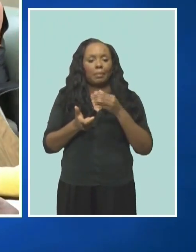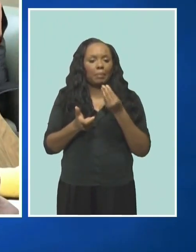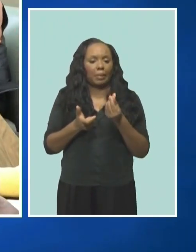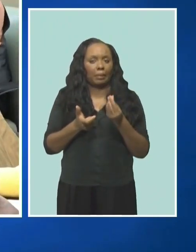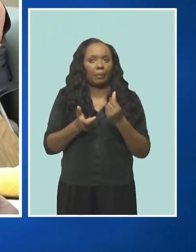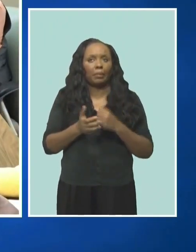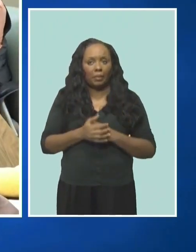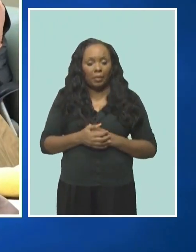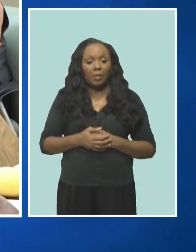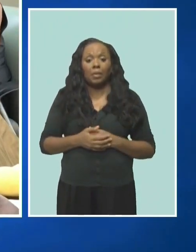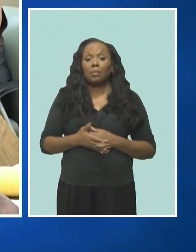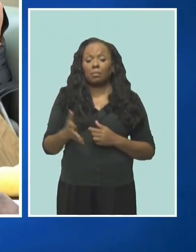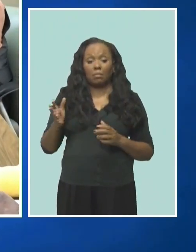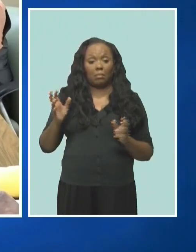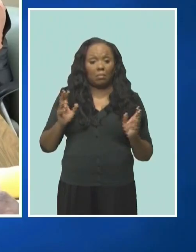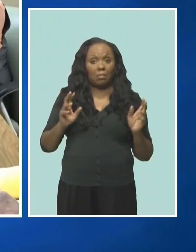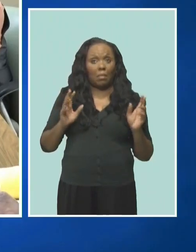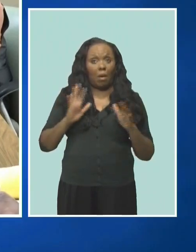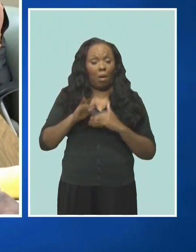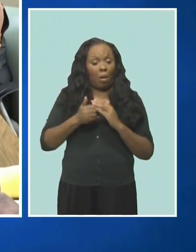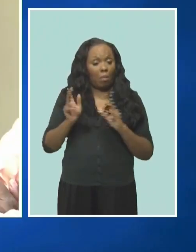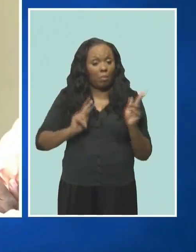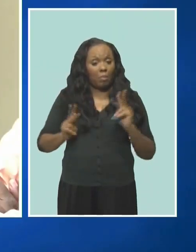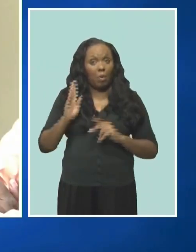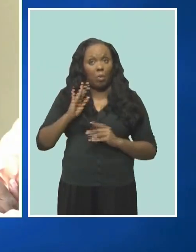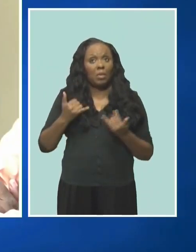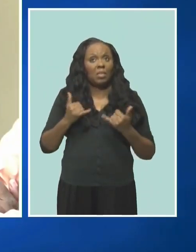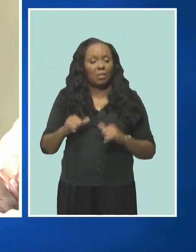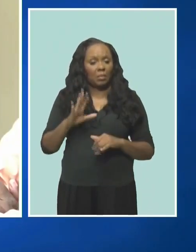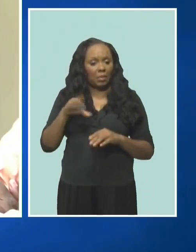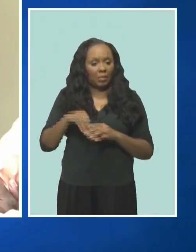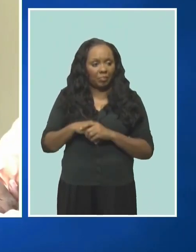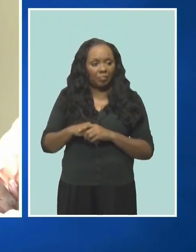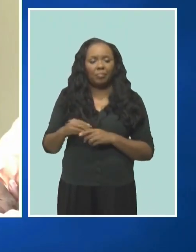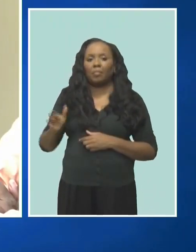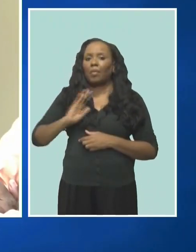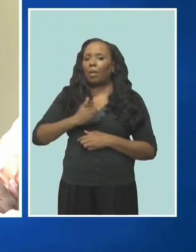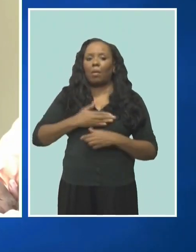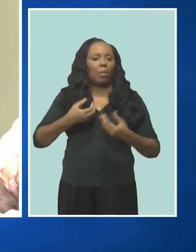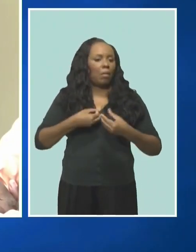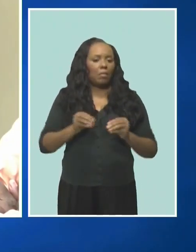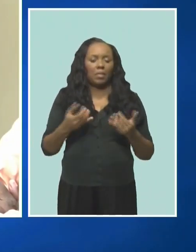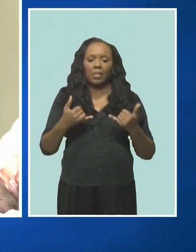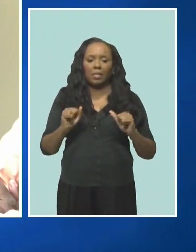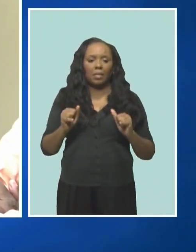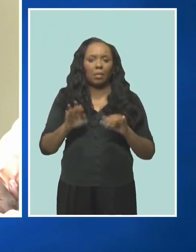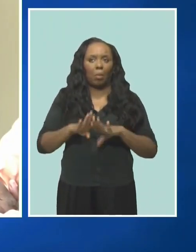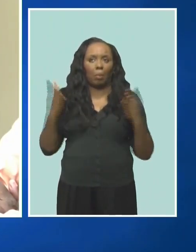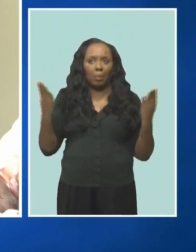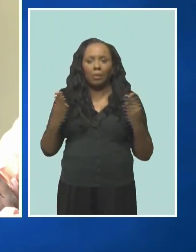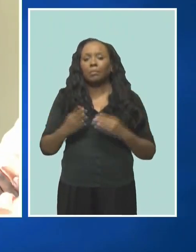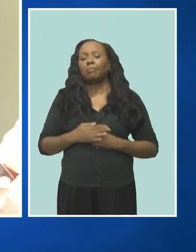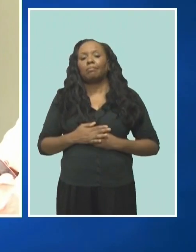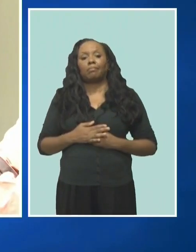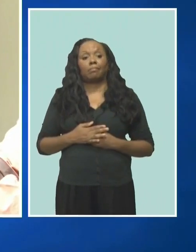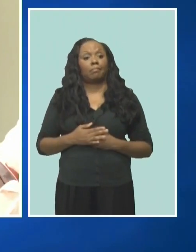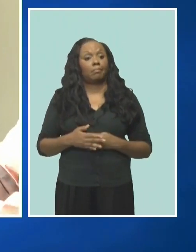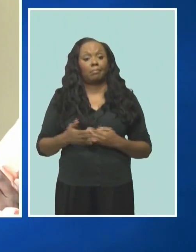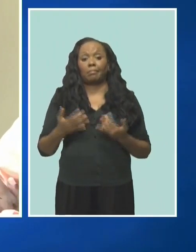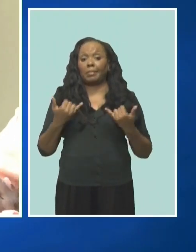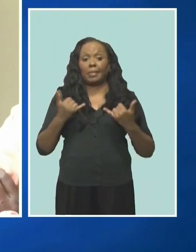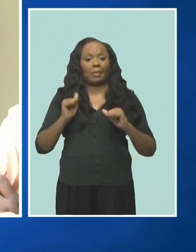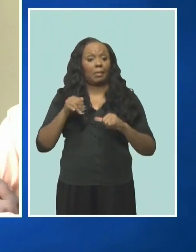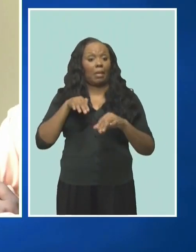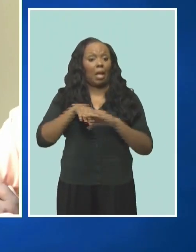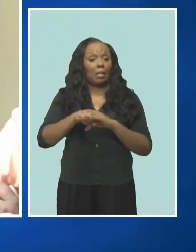to e-wallets, no one will be left behind. Our offices are still going to be open. Of course, access to our ATMs will still